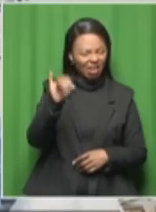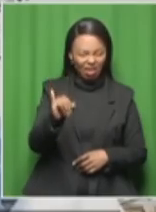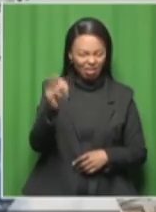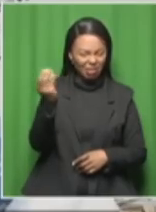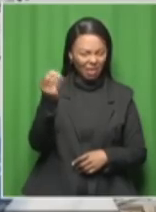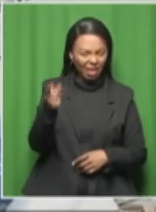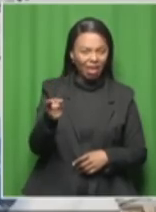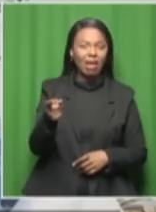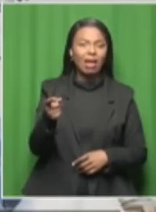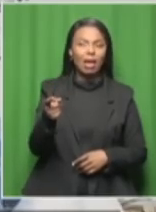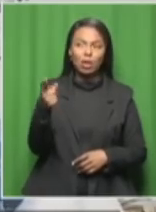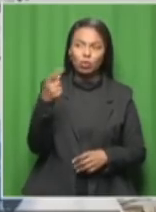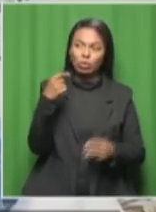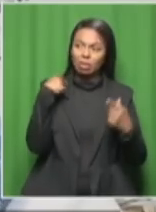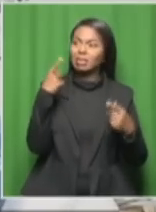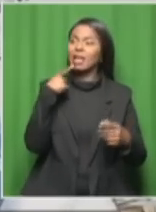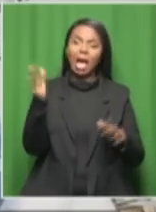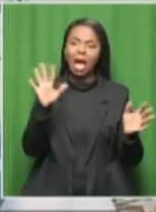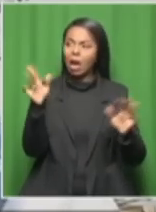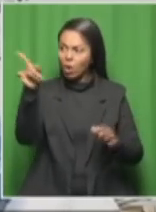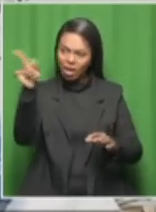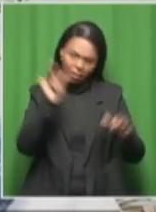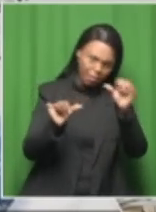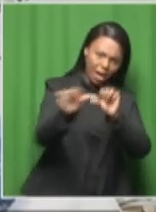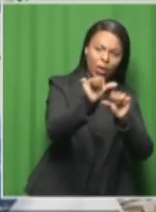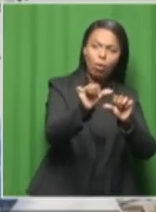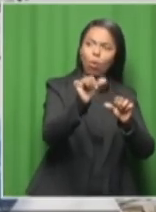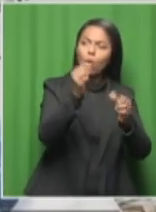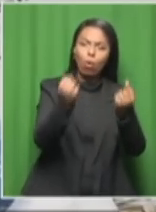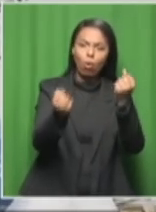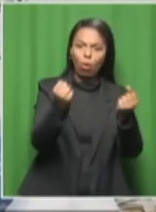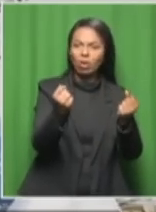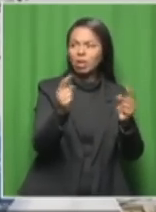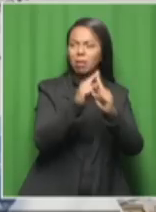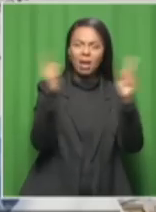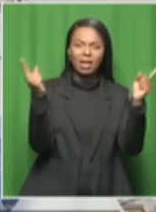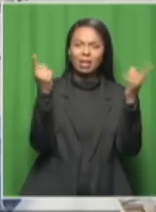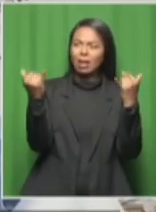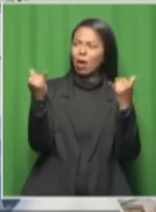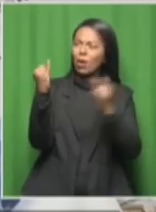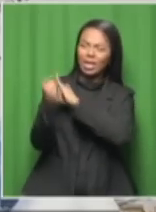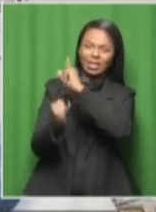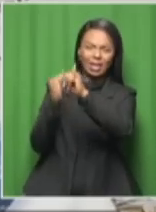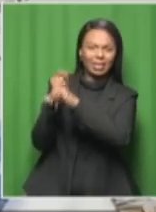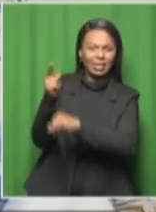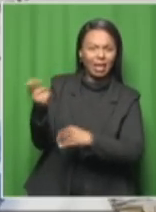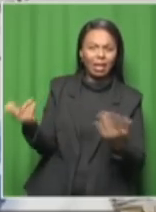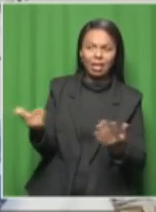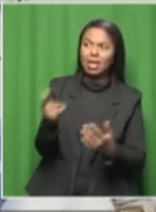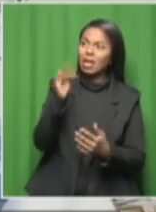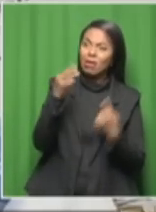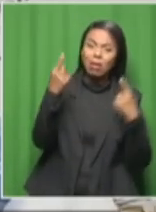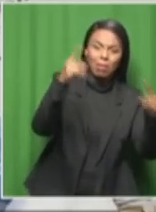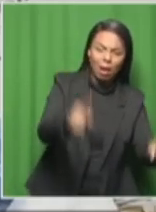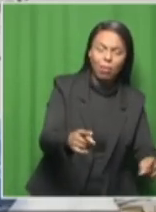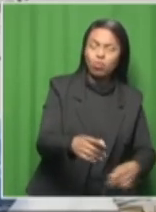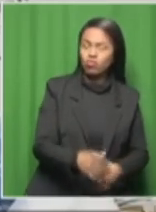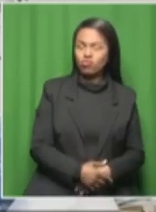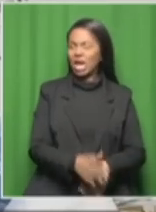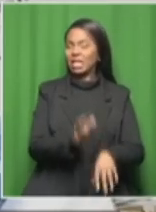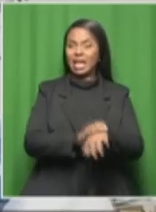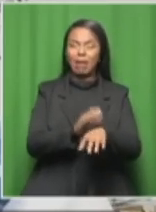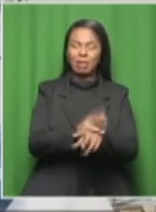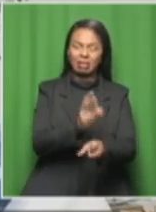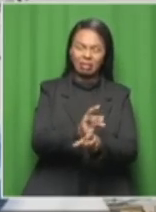start getting them taking you to court, even when they are known international thugs, and giving you a tough time in court. Then you have got Vito